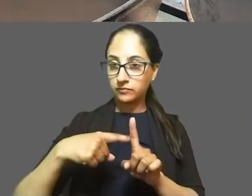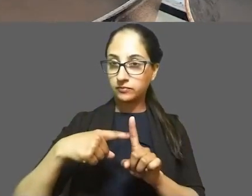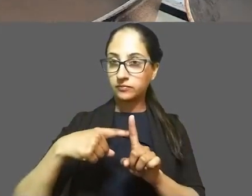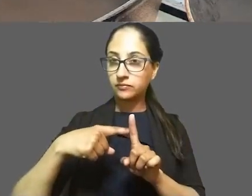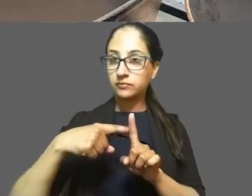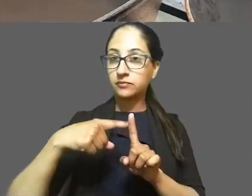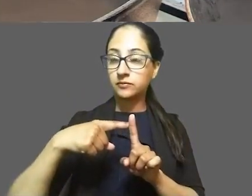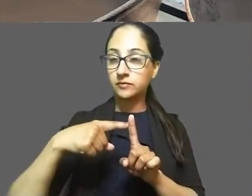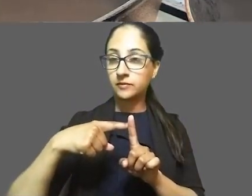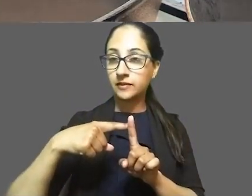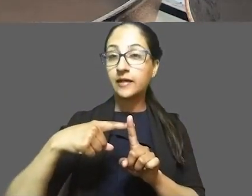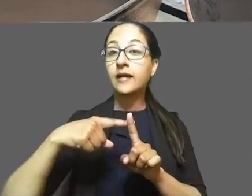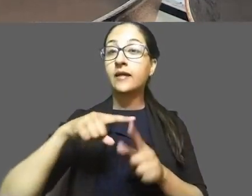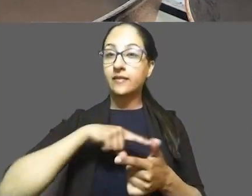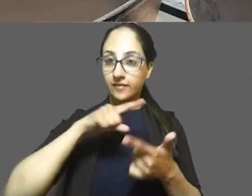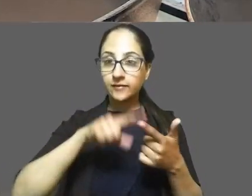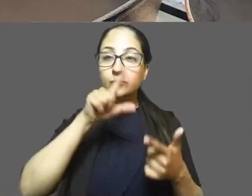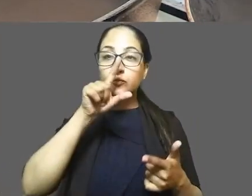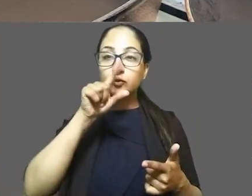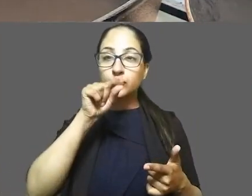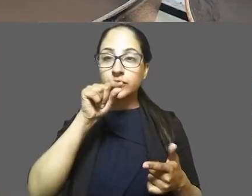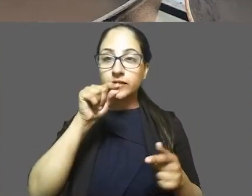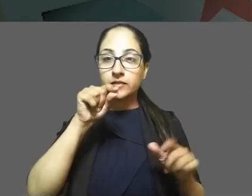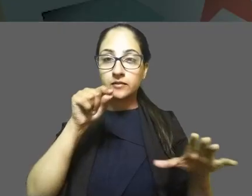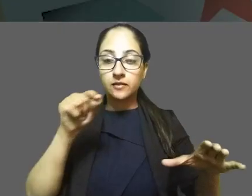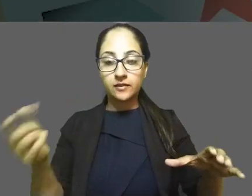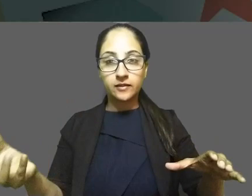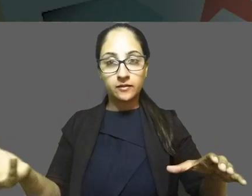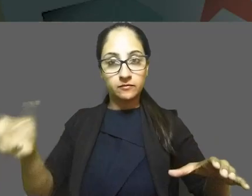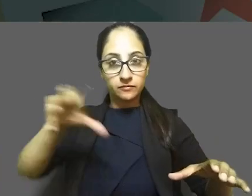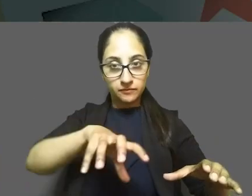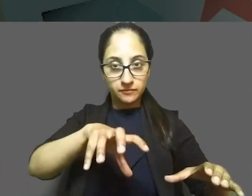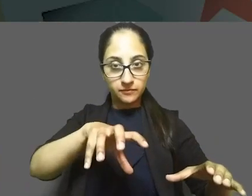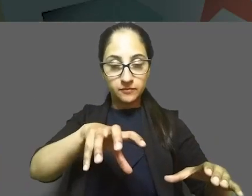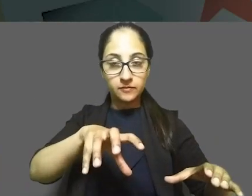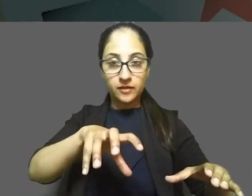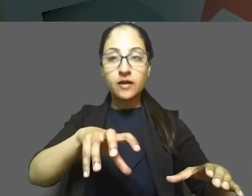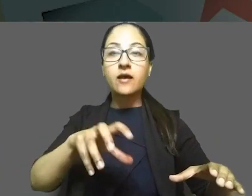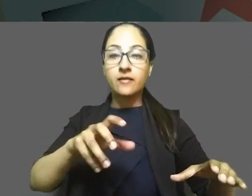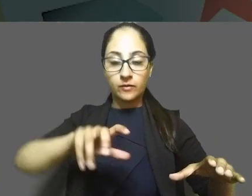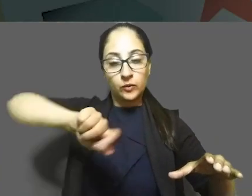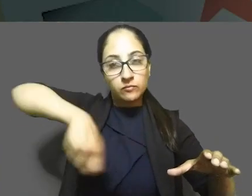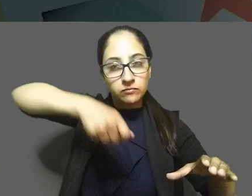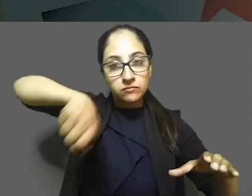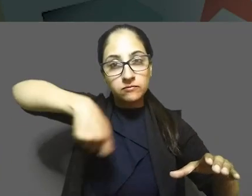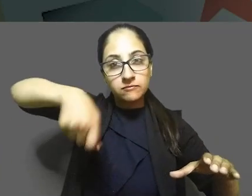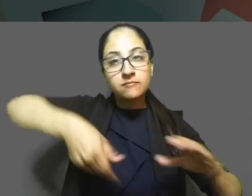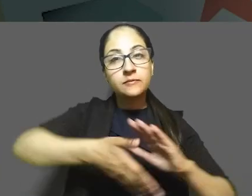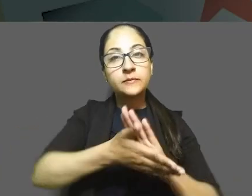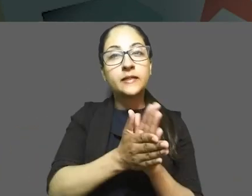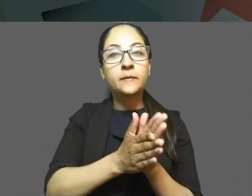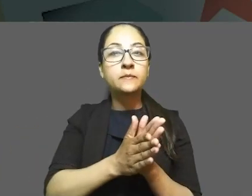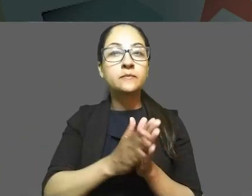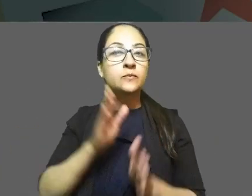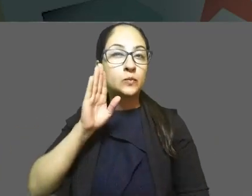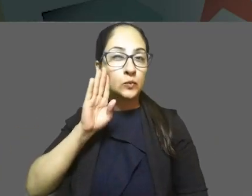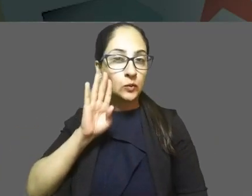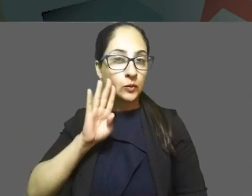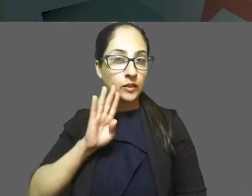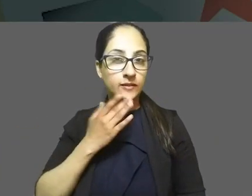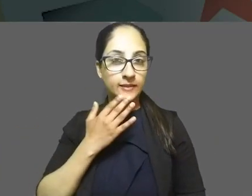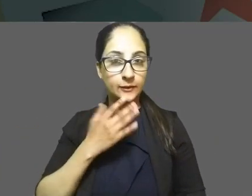is heated is we want to be browning our chicken. And so that would be the number one step. So that's going to